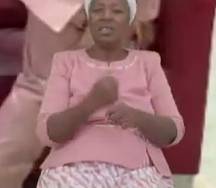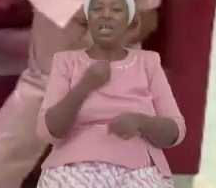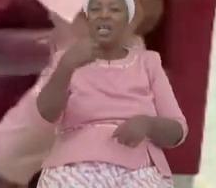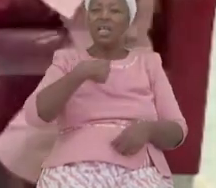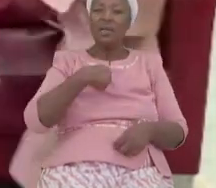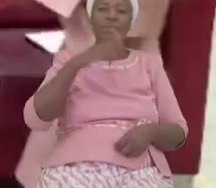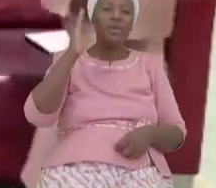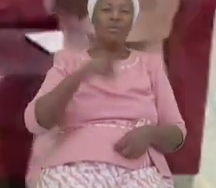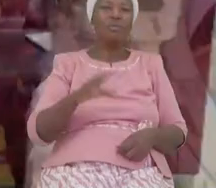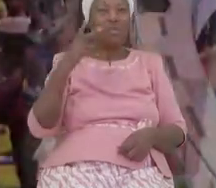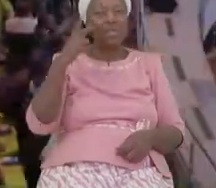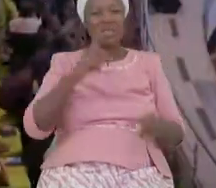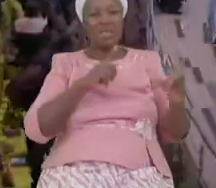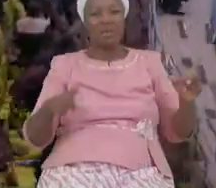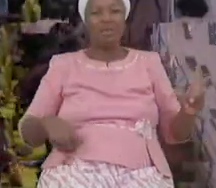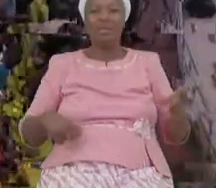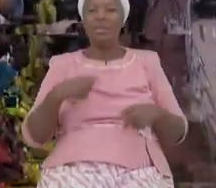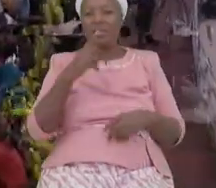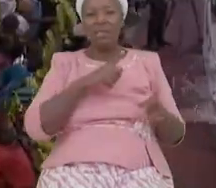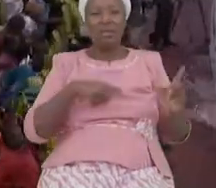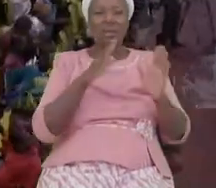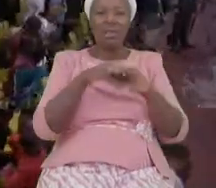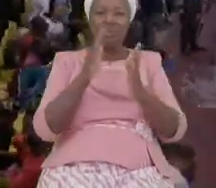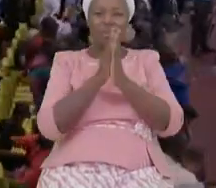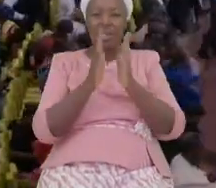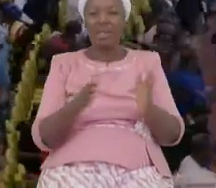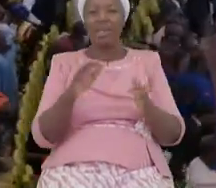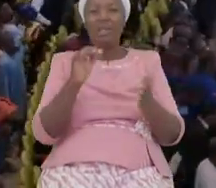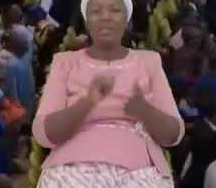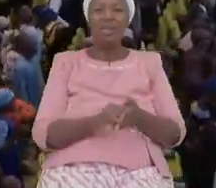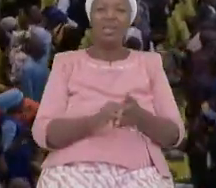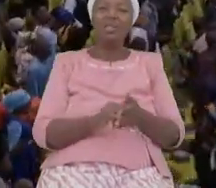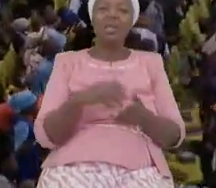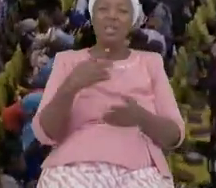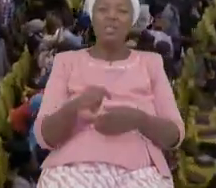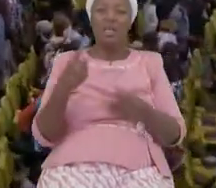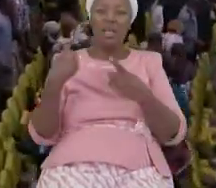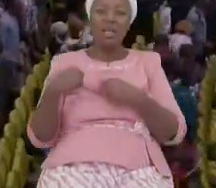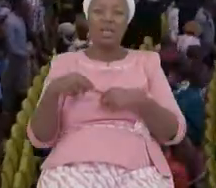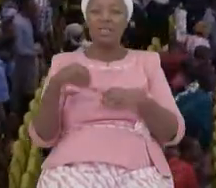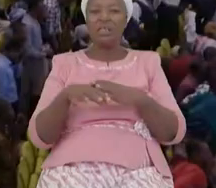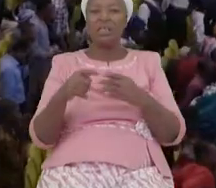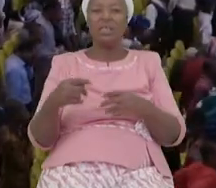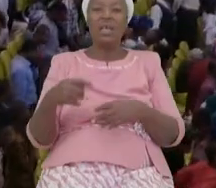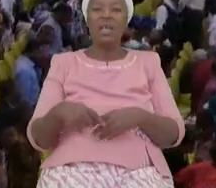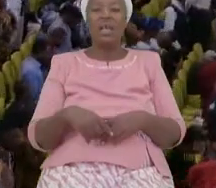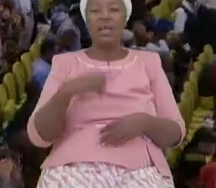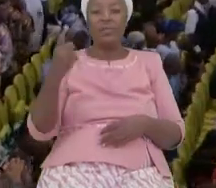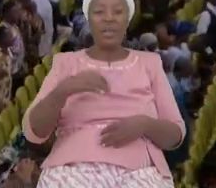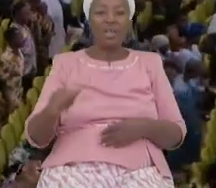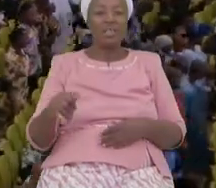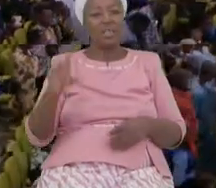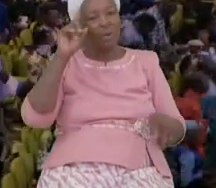will see the Lord. Tell the Lord, the heart in the everlasting covenant. He